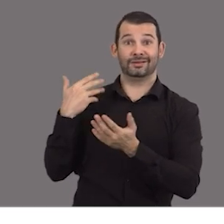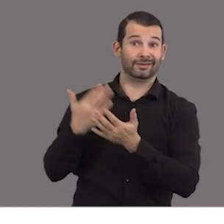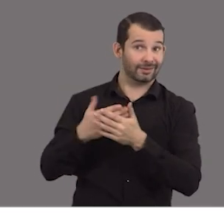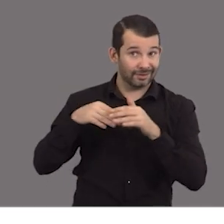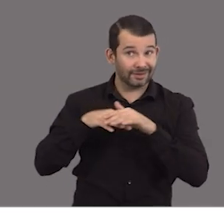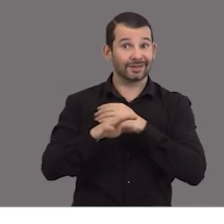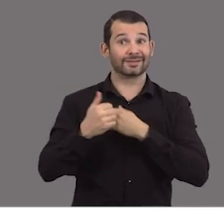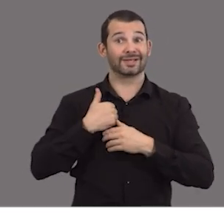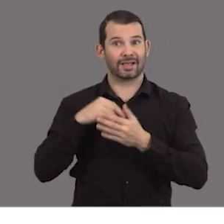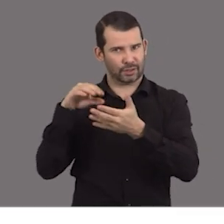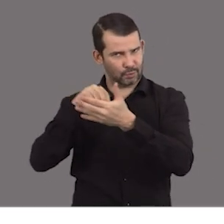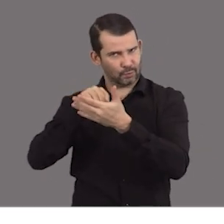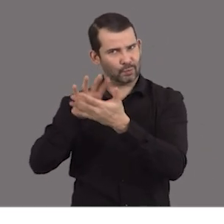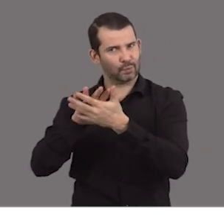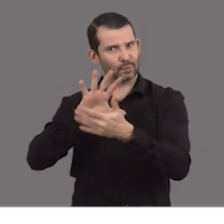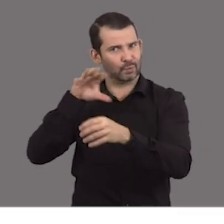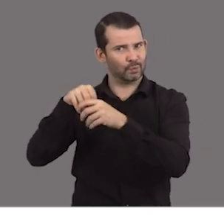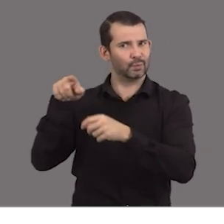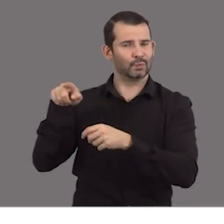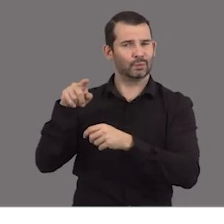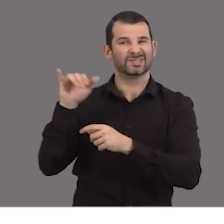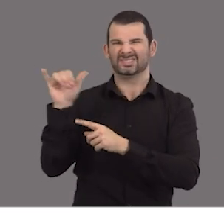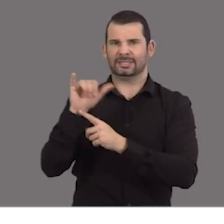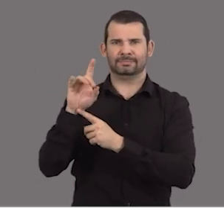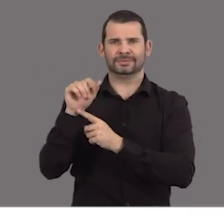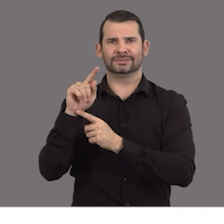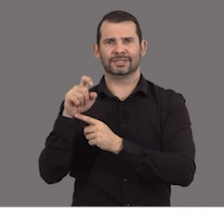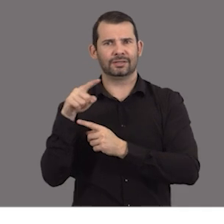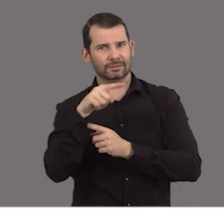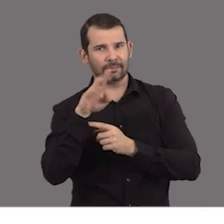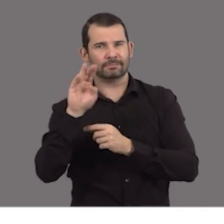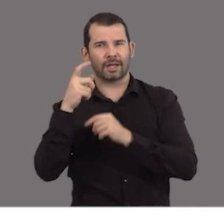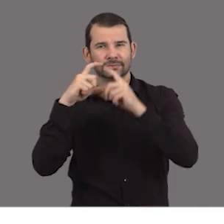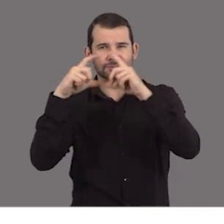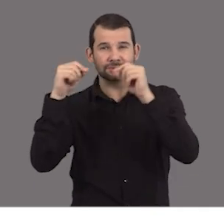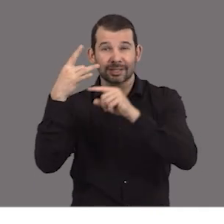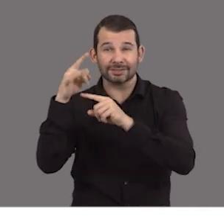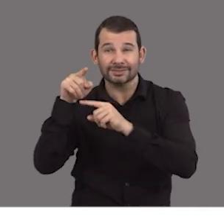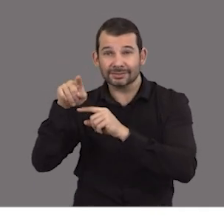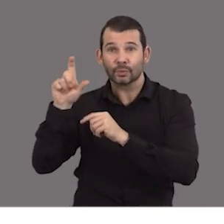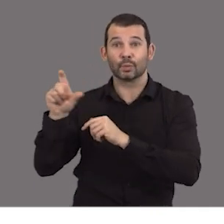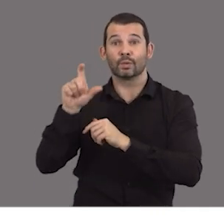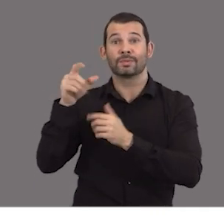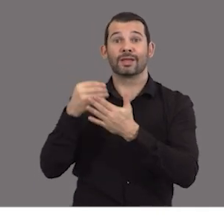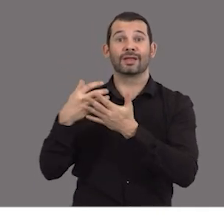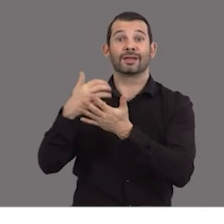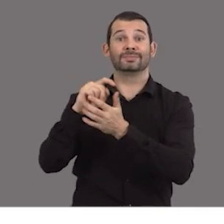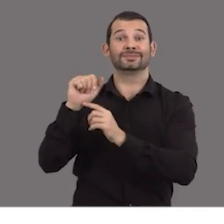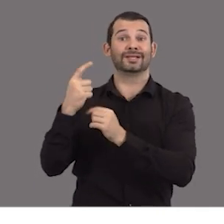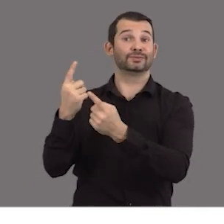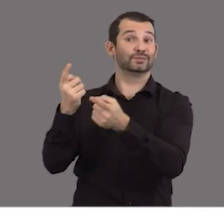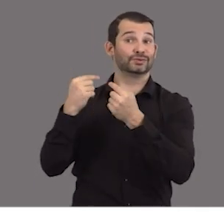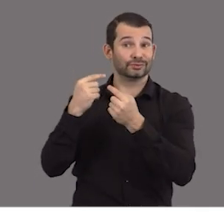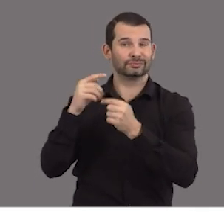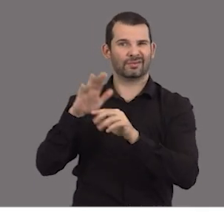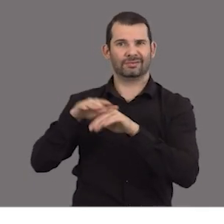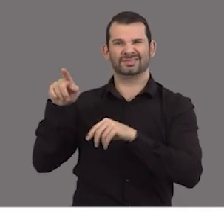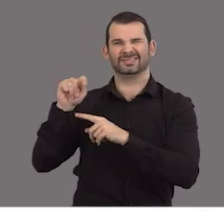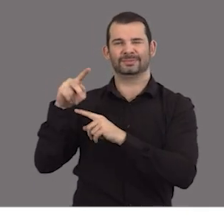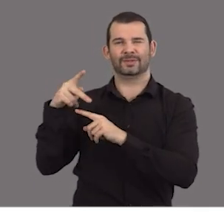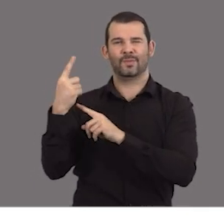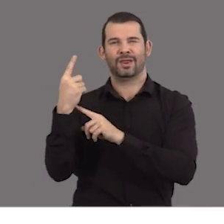Mia's date of entry in Canada is included. The same date is in box 18 of the Quebec income tax return on